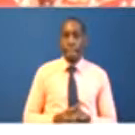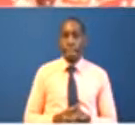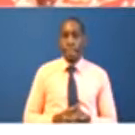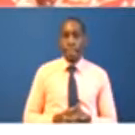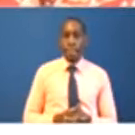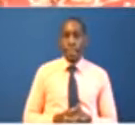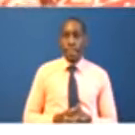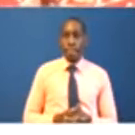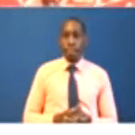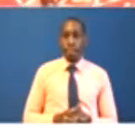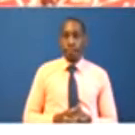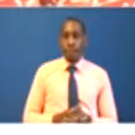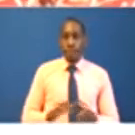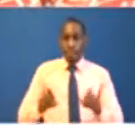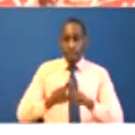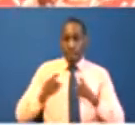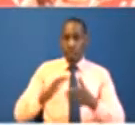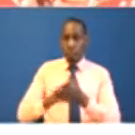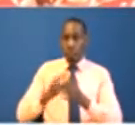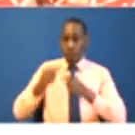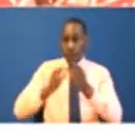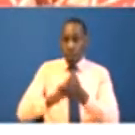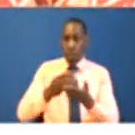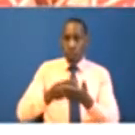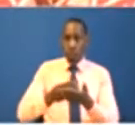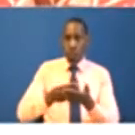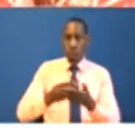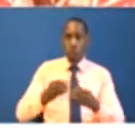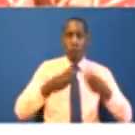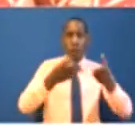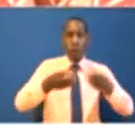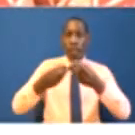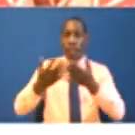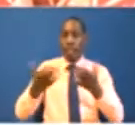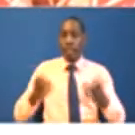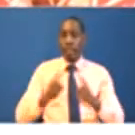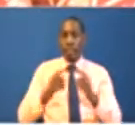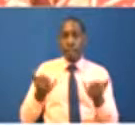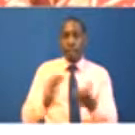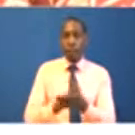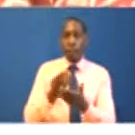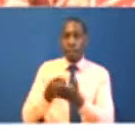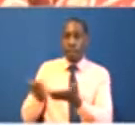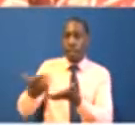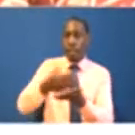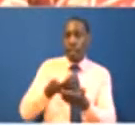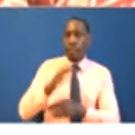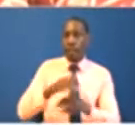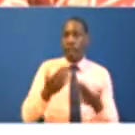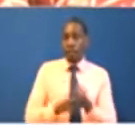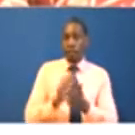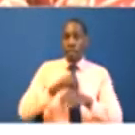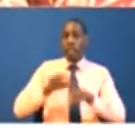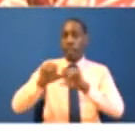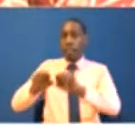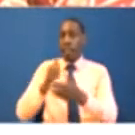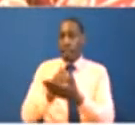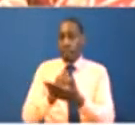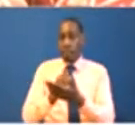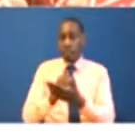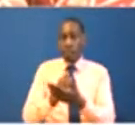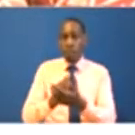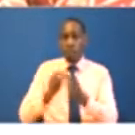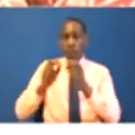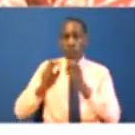offer they will go ahead and give them that something they want but how will they recoup that money they get into office they will look for the